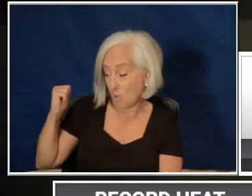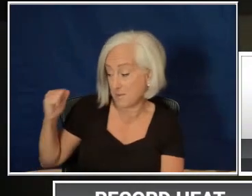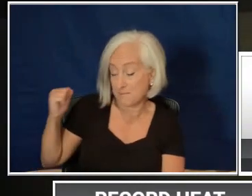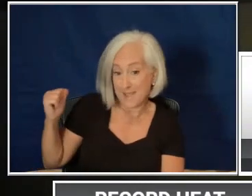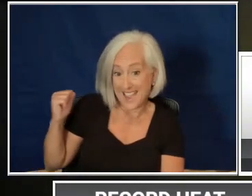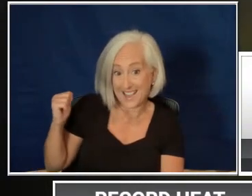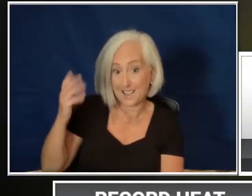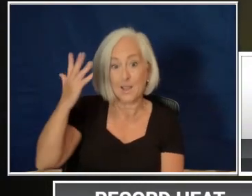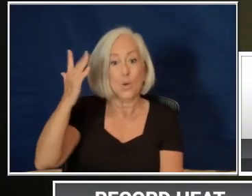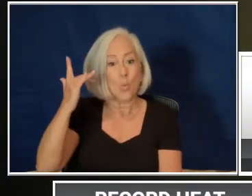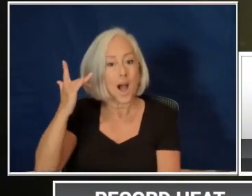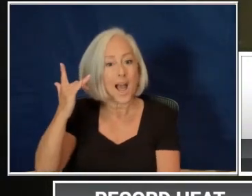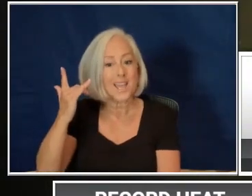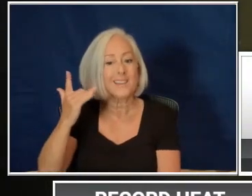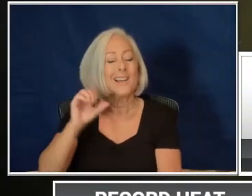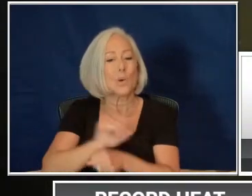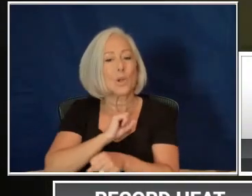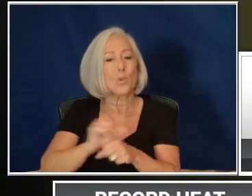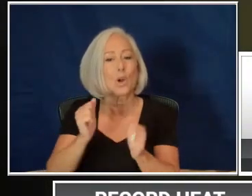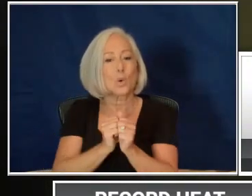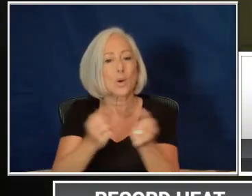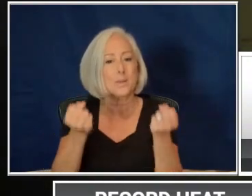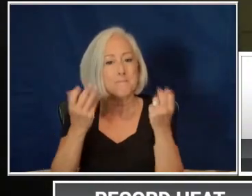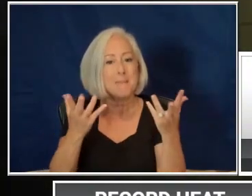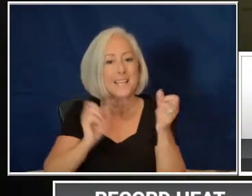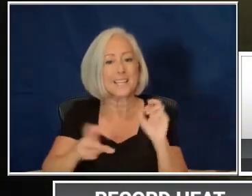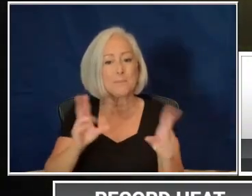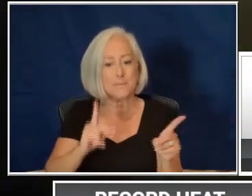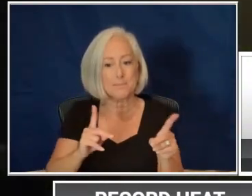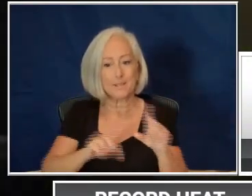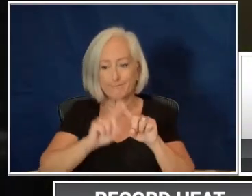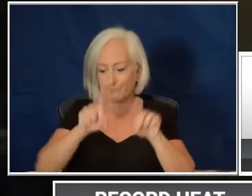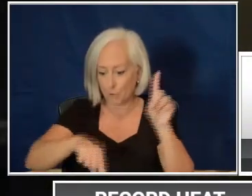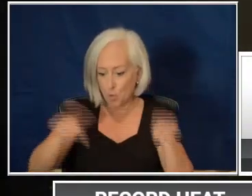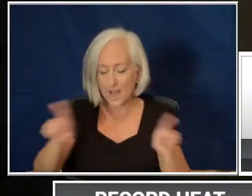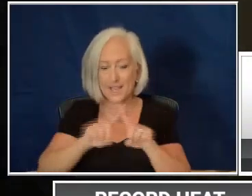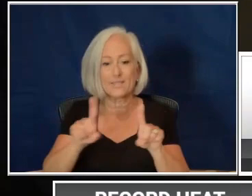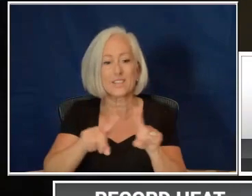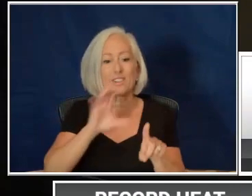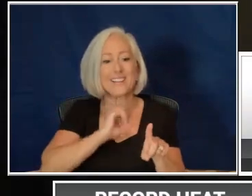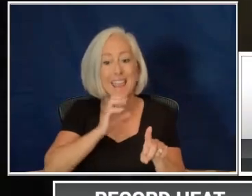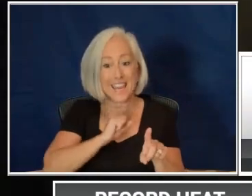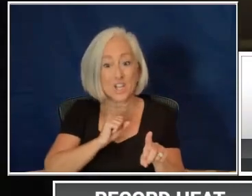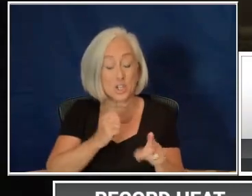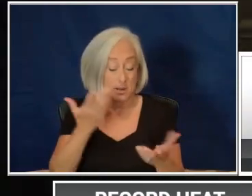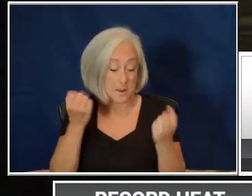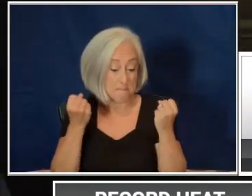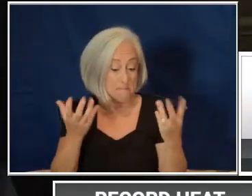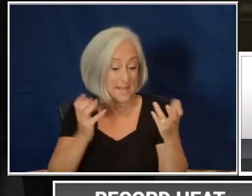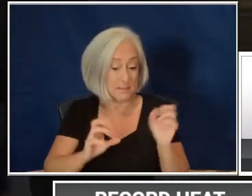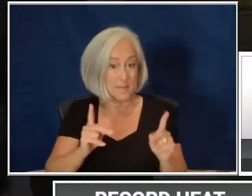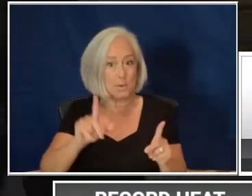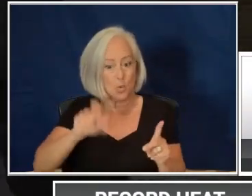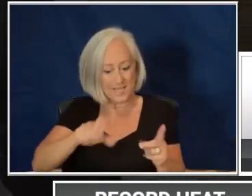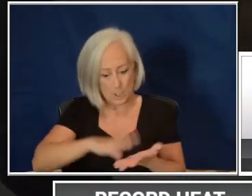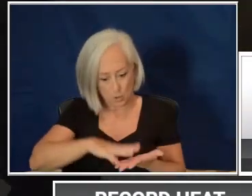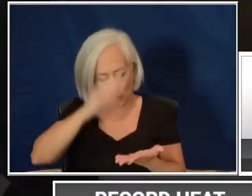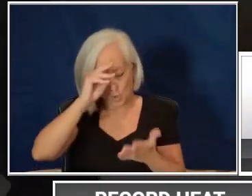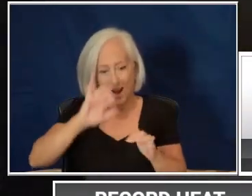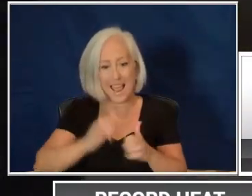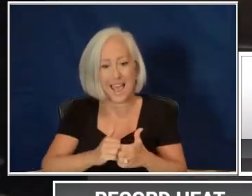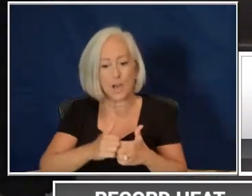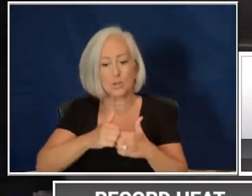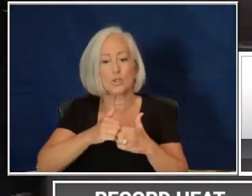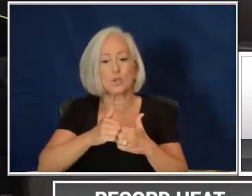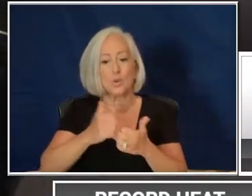Oh, that's something that so many of us watching wouldn't think of, is something of that nature. What is the most valuable piece of guidance